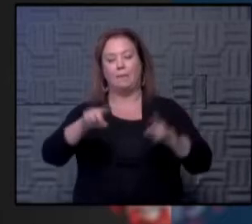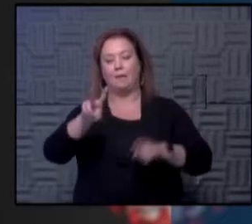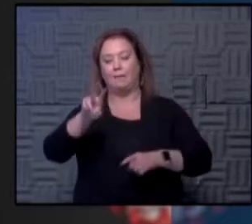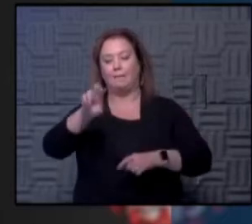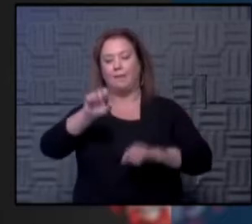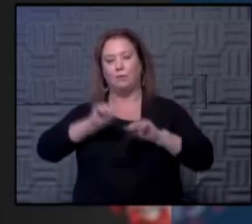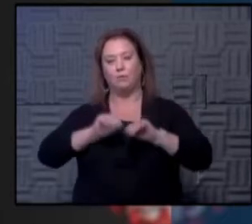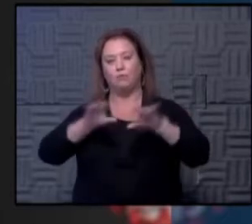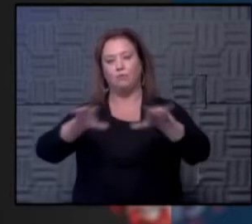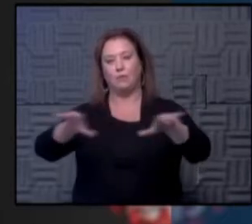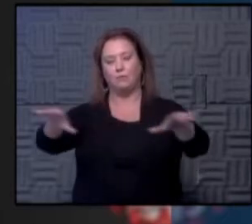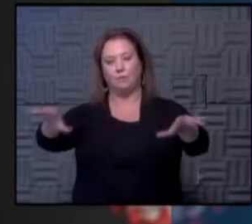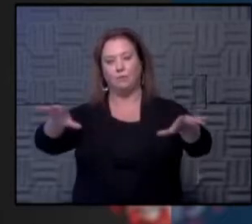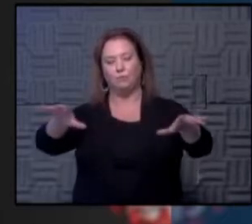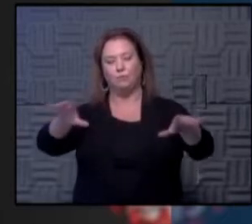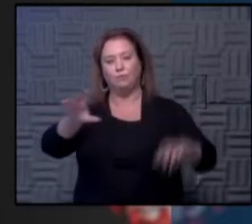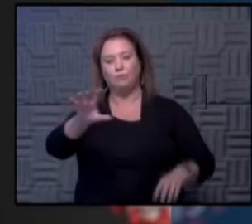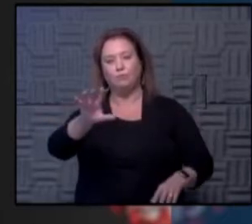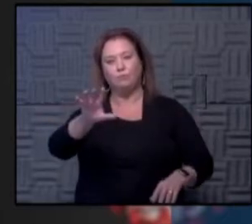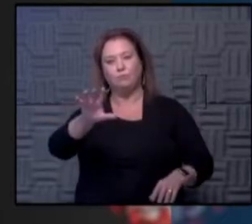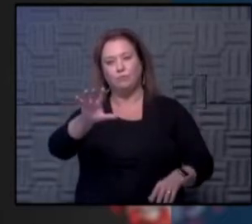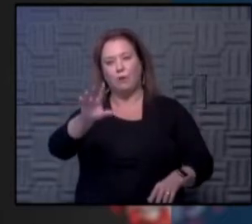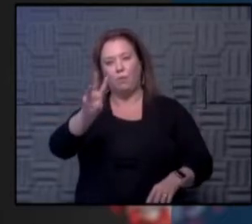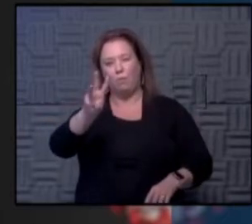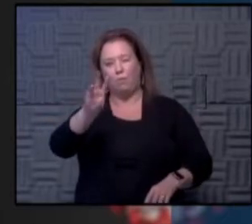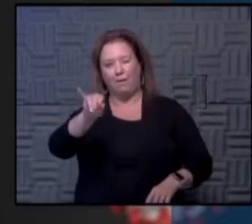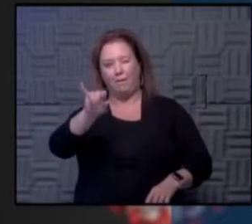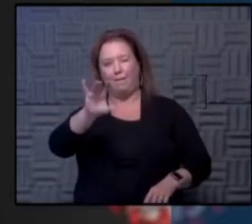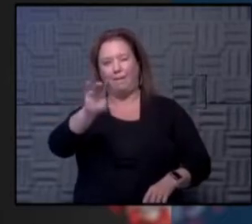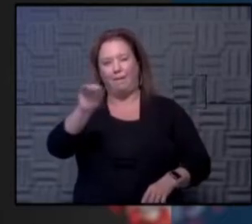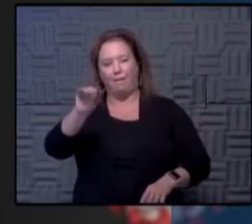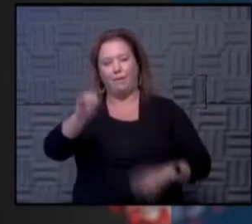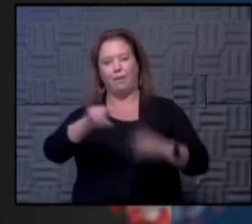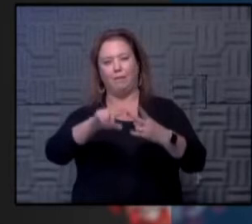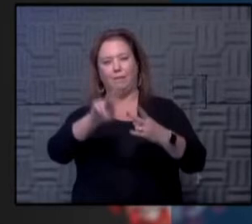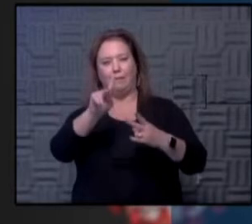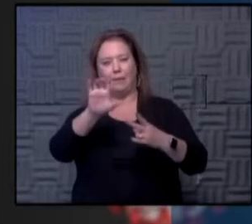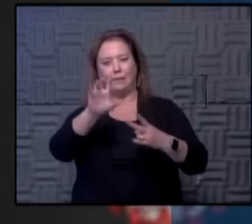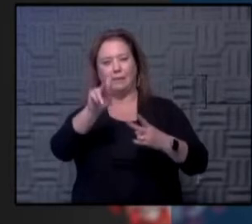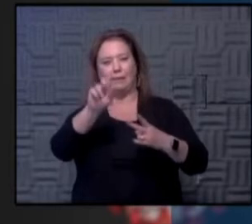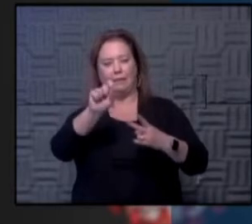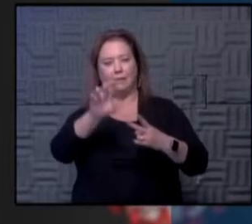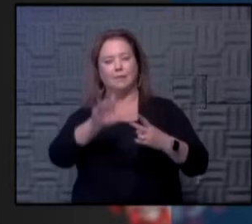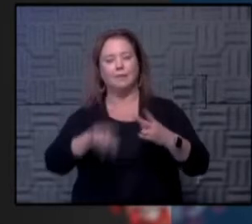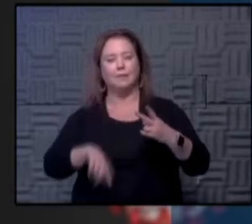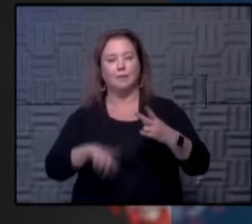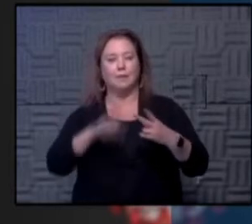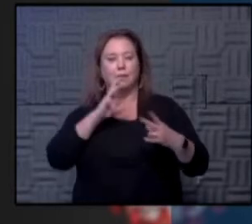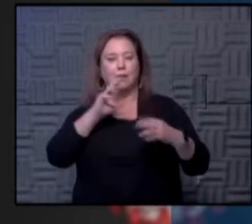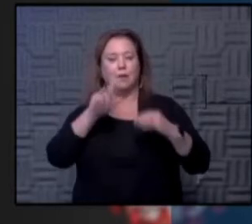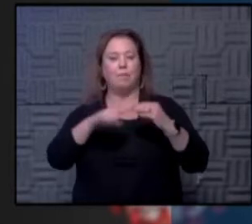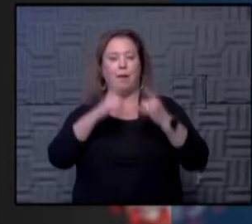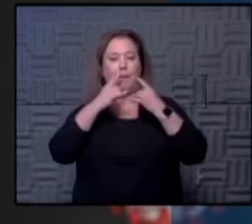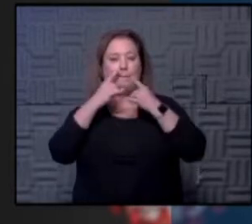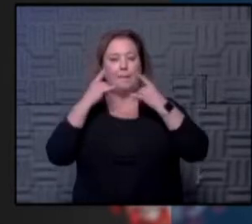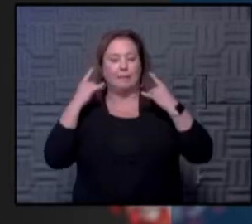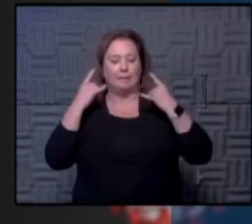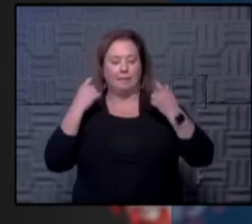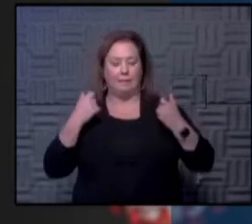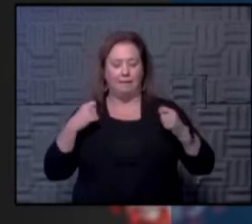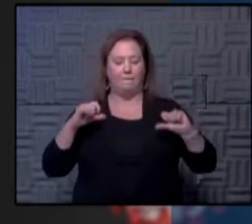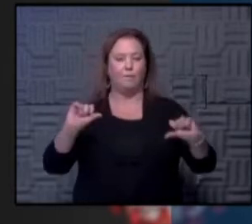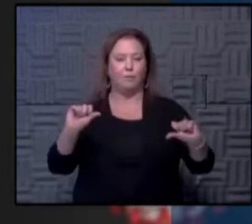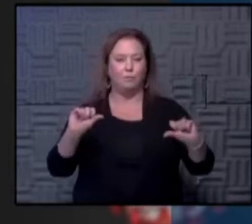virus transmission and spread across the Wyandotte and Kansas City, Kansas communities, as well as talk a bit about masking